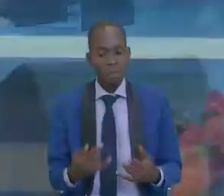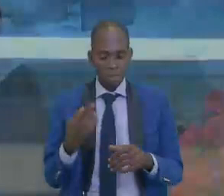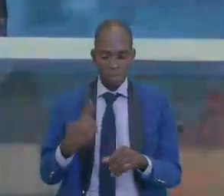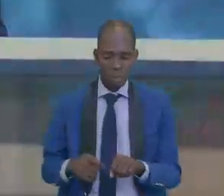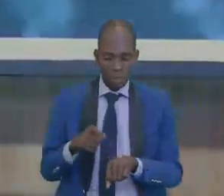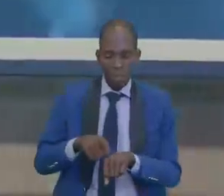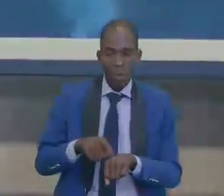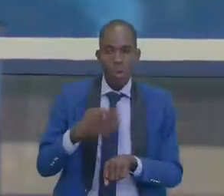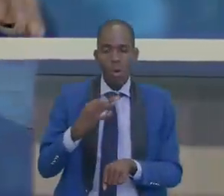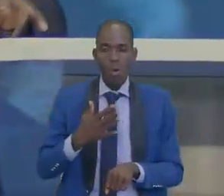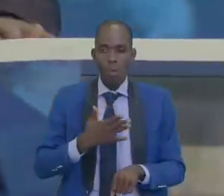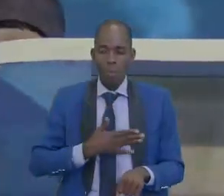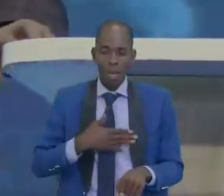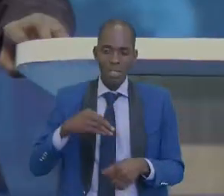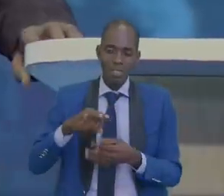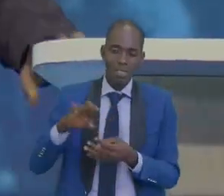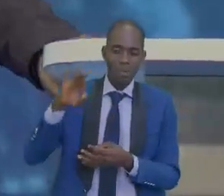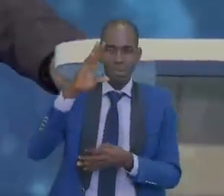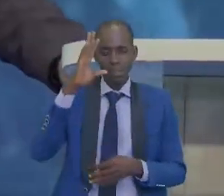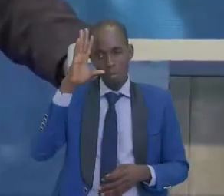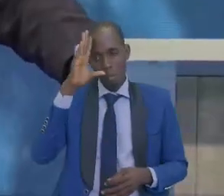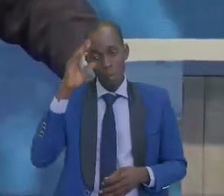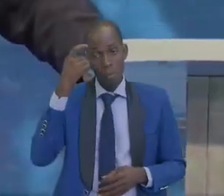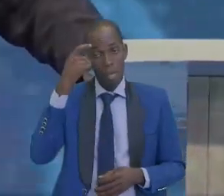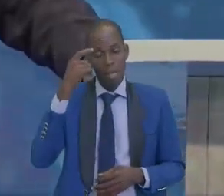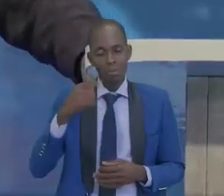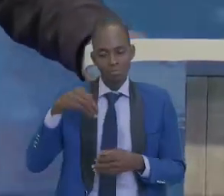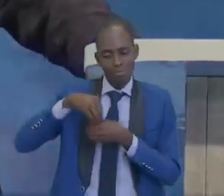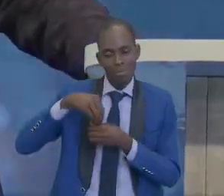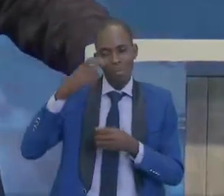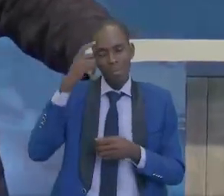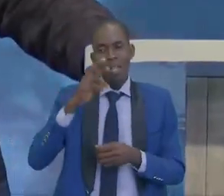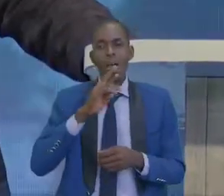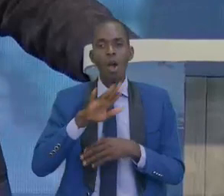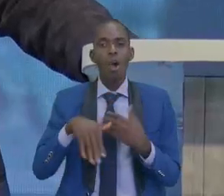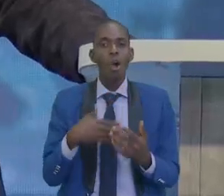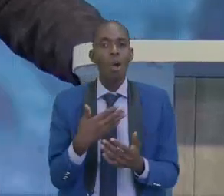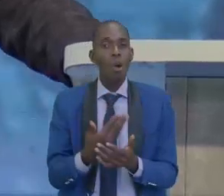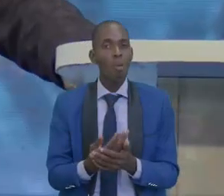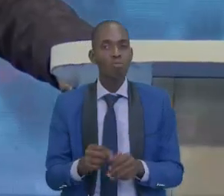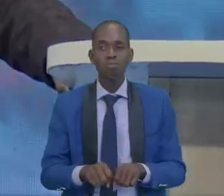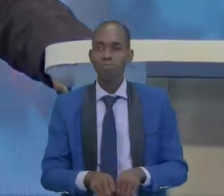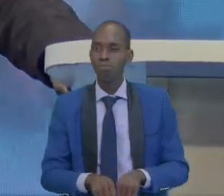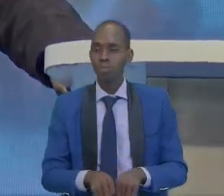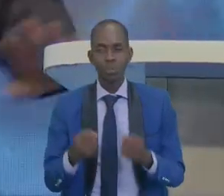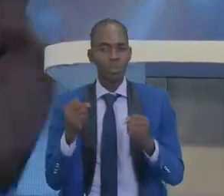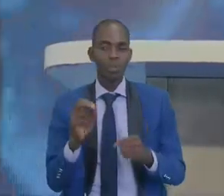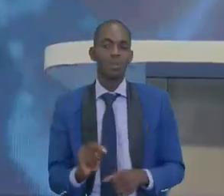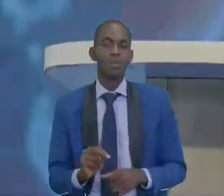spirit man, inner man, they are broken. I don't have any joy.